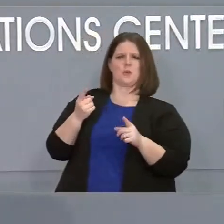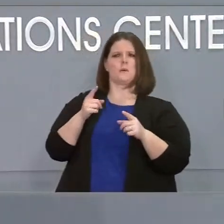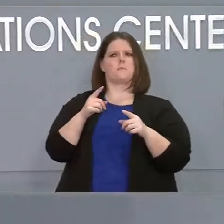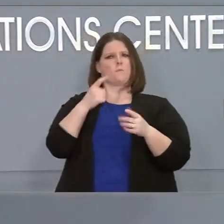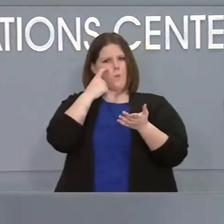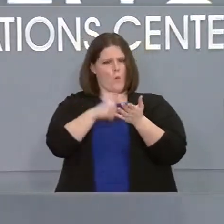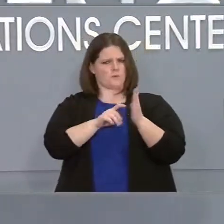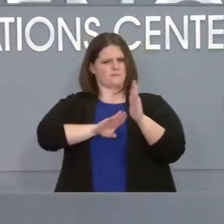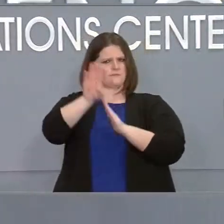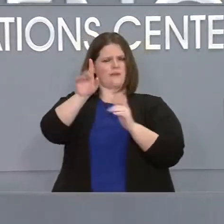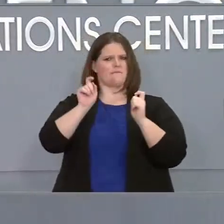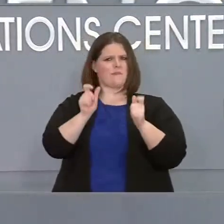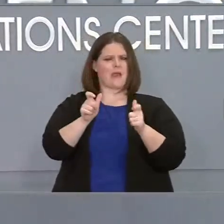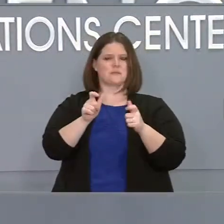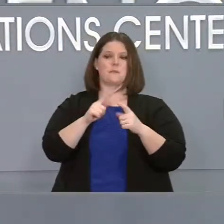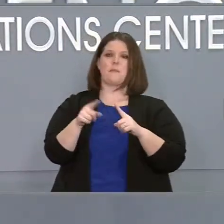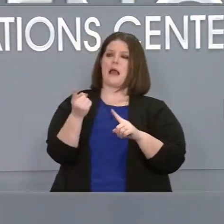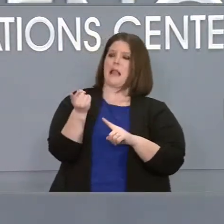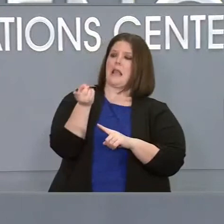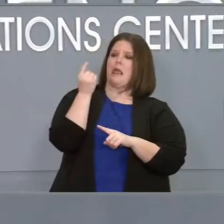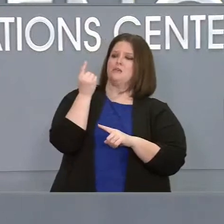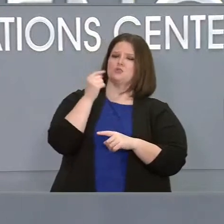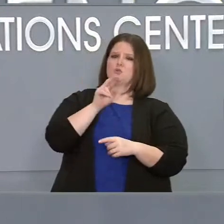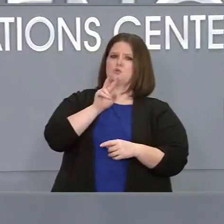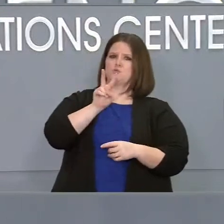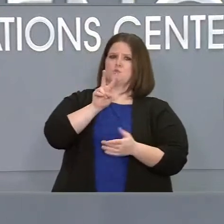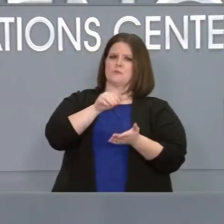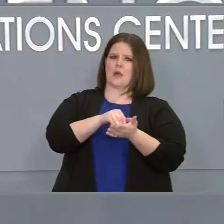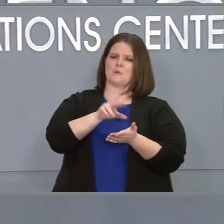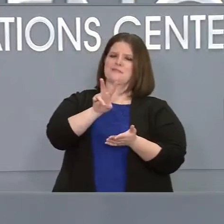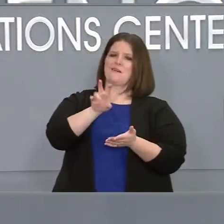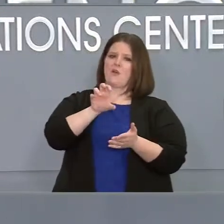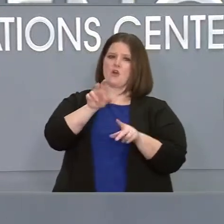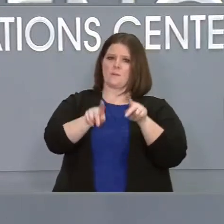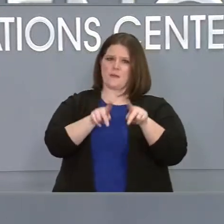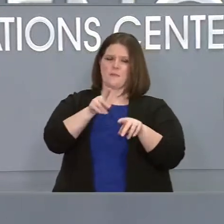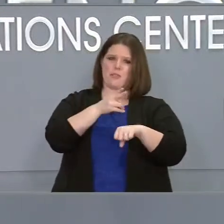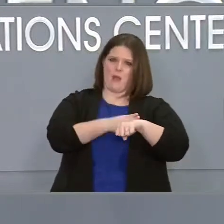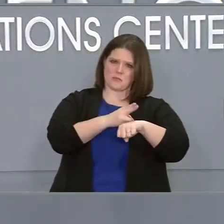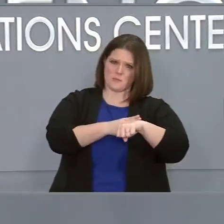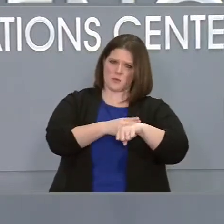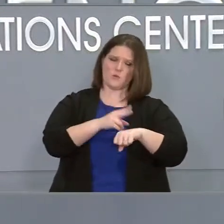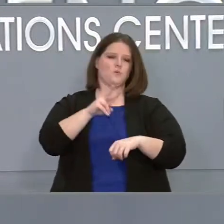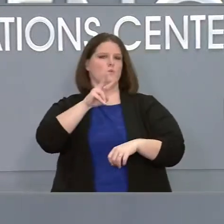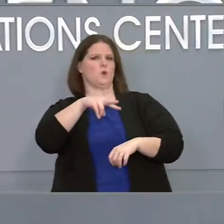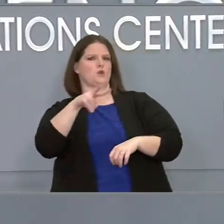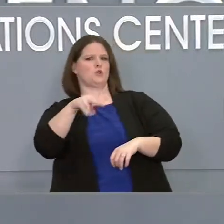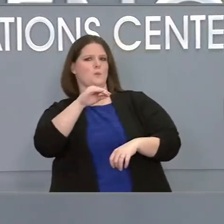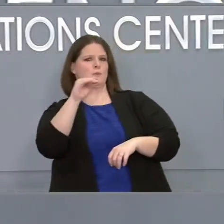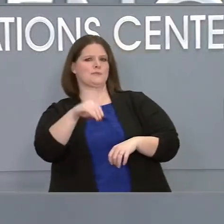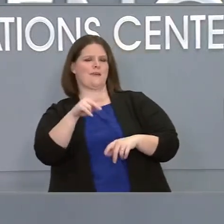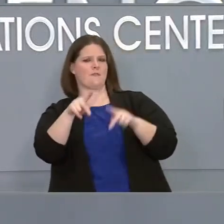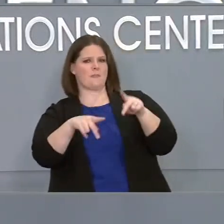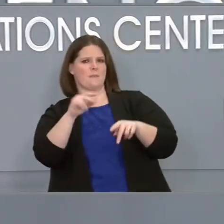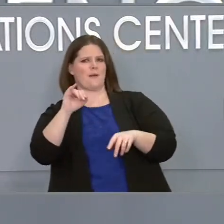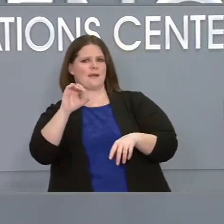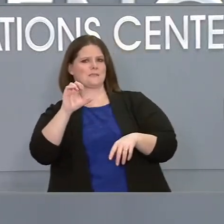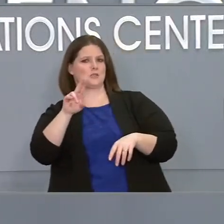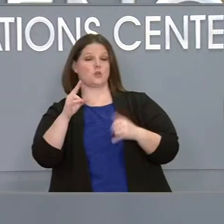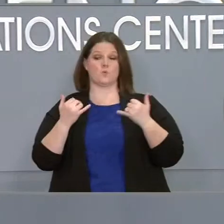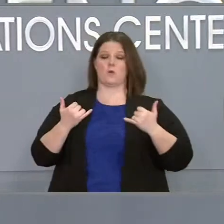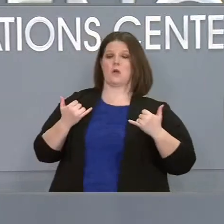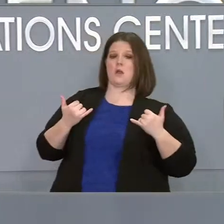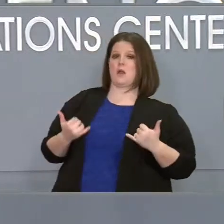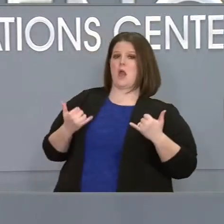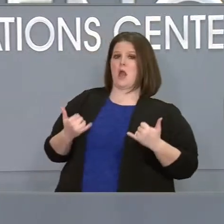were 2,700 people in the hospital with 23% of folks in the ICU, whereas today we